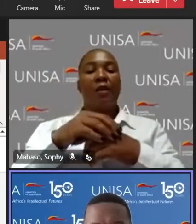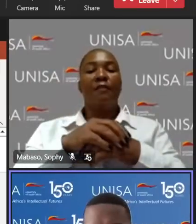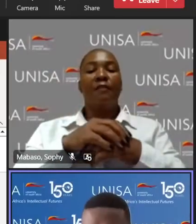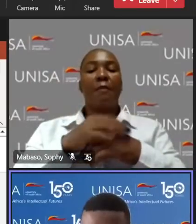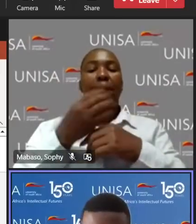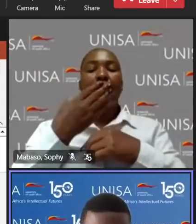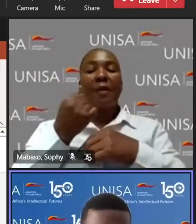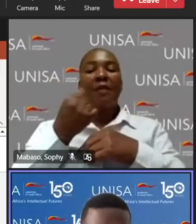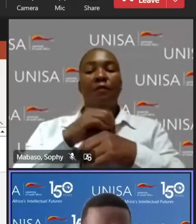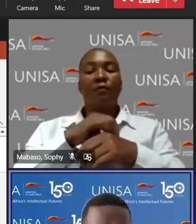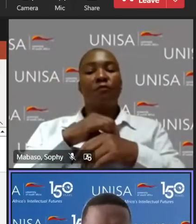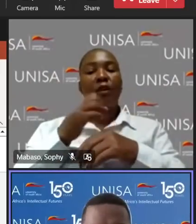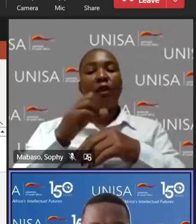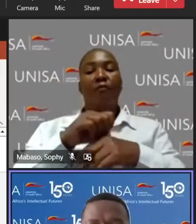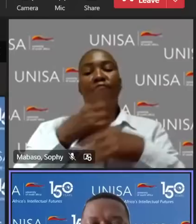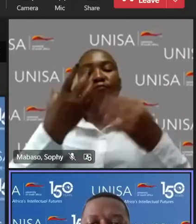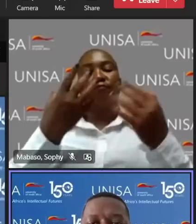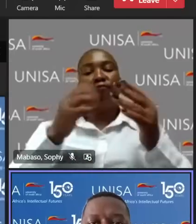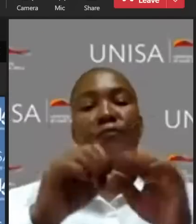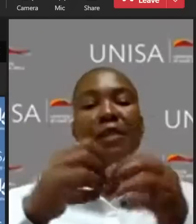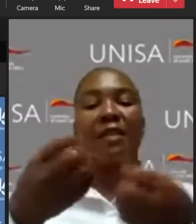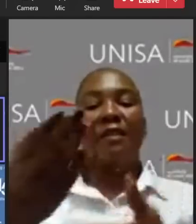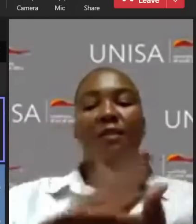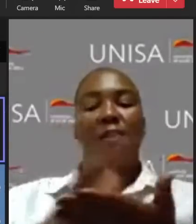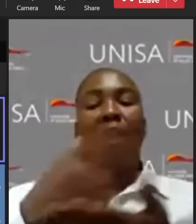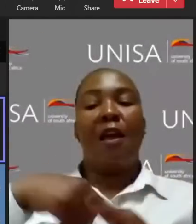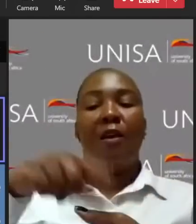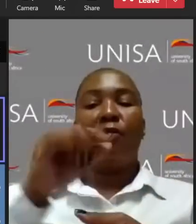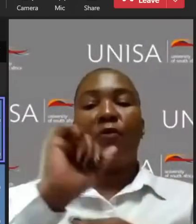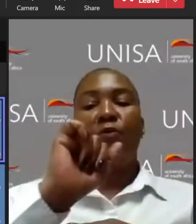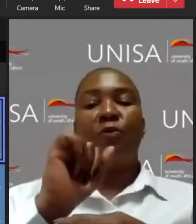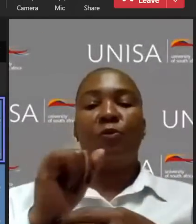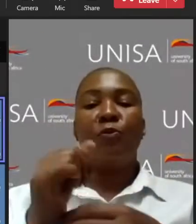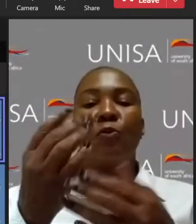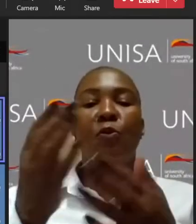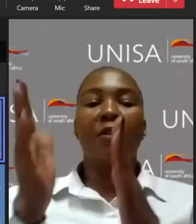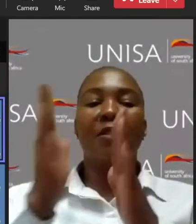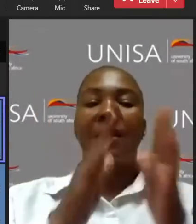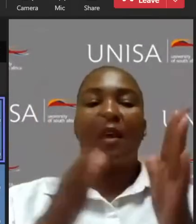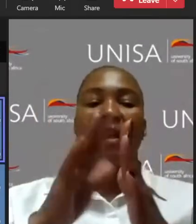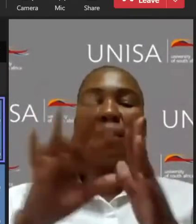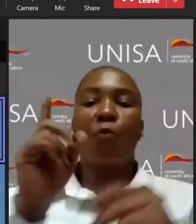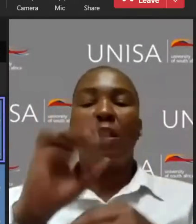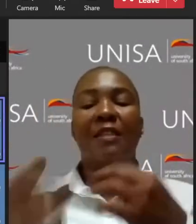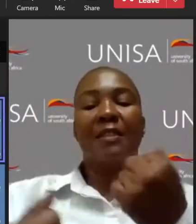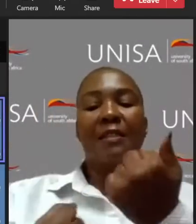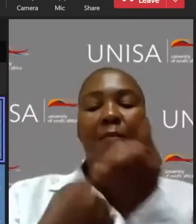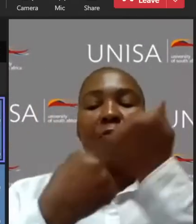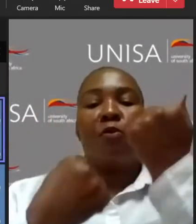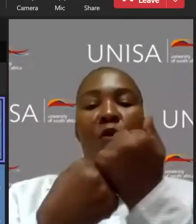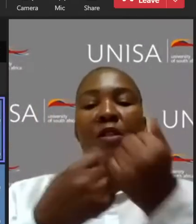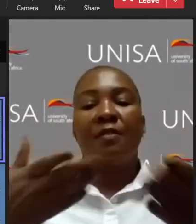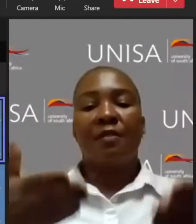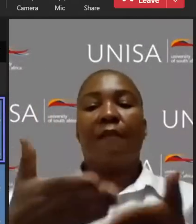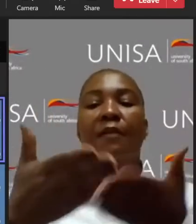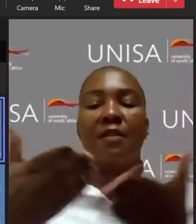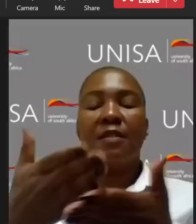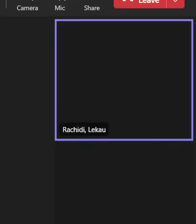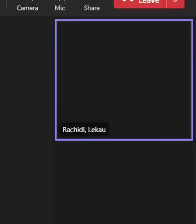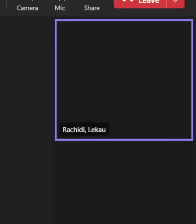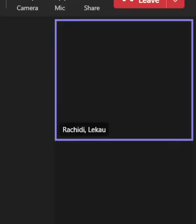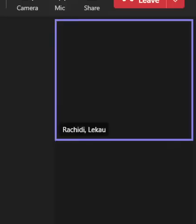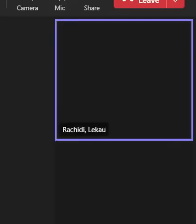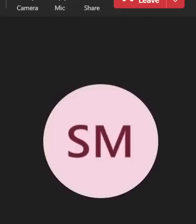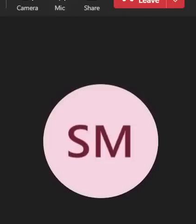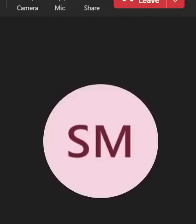project, Lizette, and take us through what support services you have on your end from the student